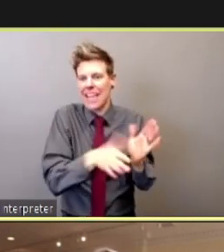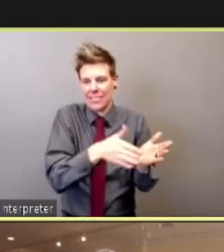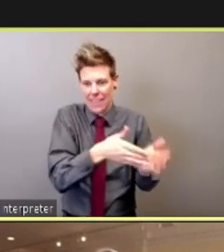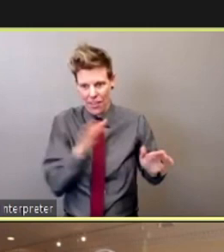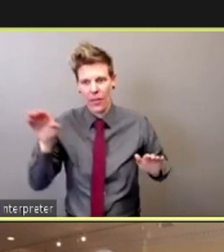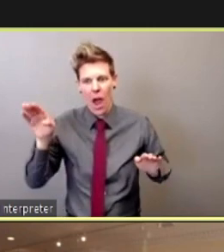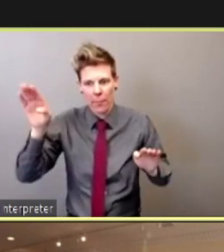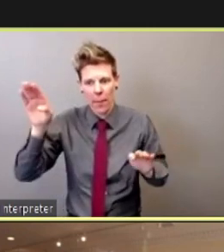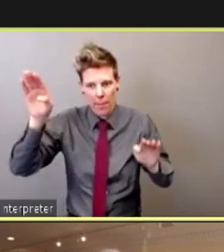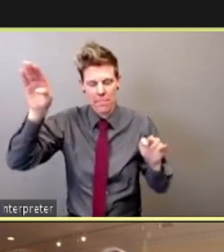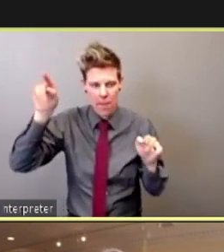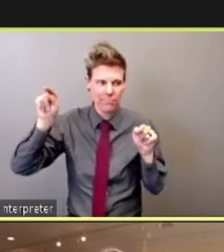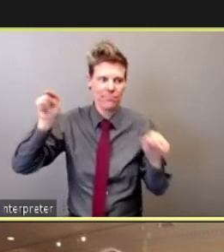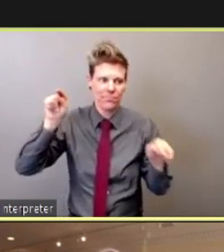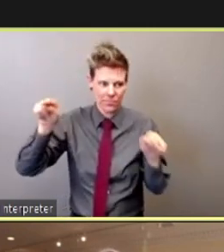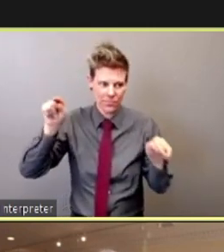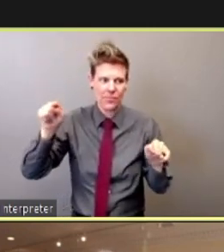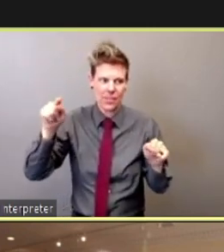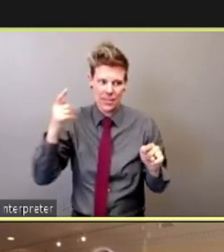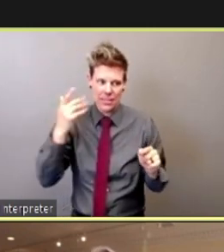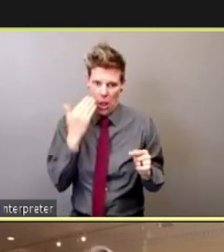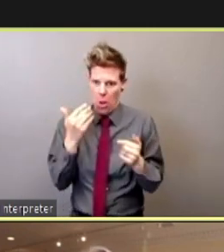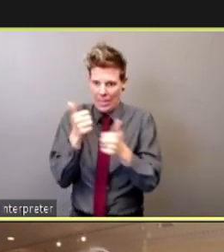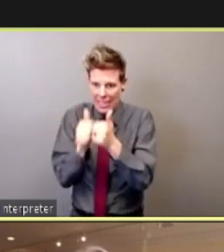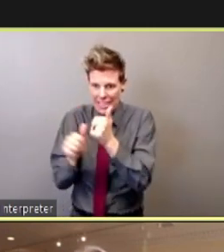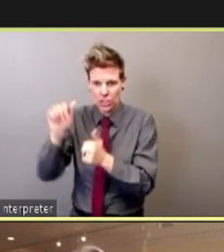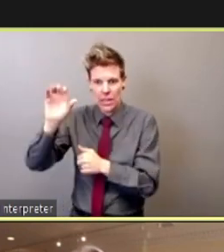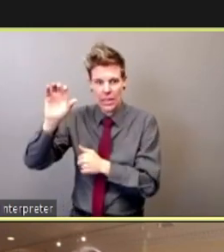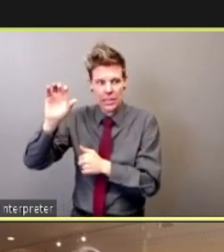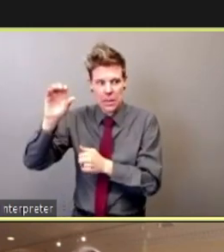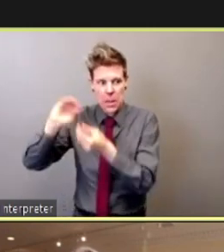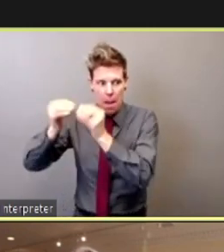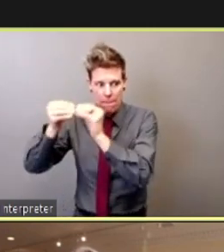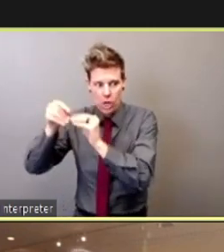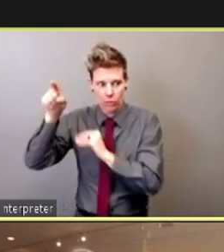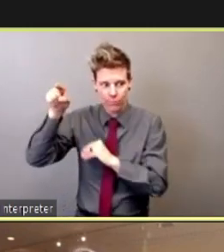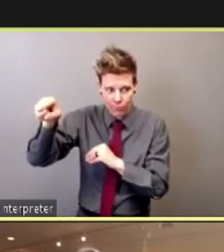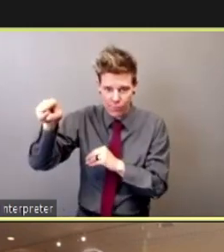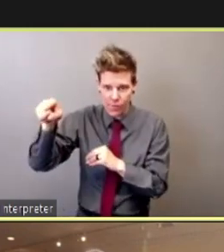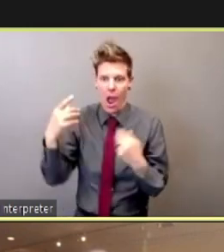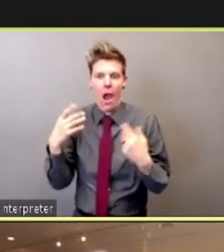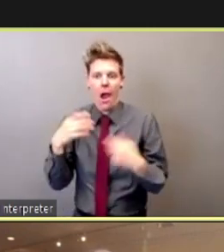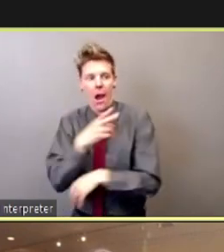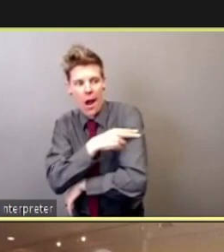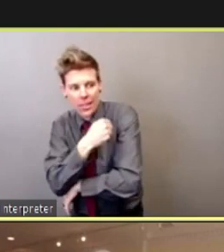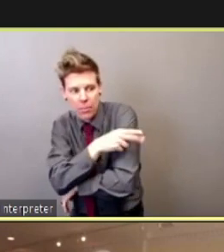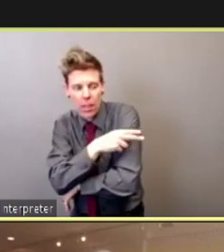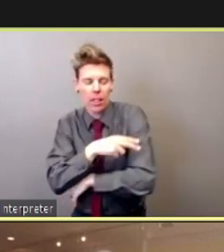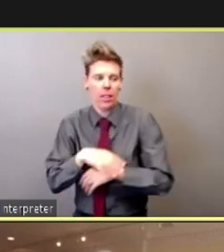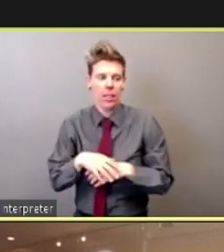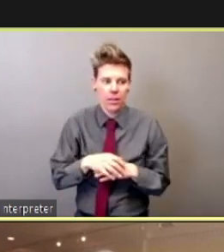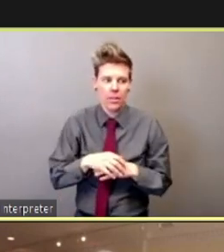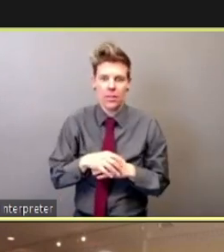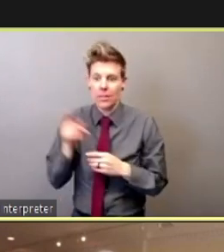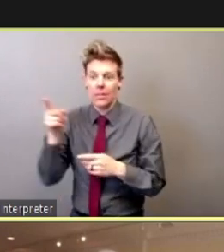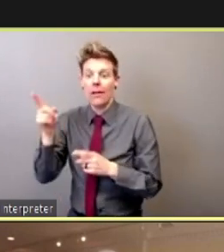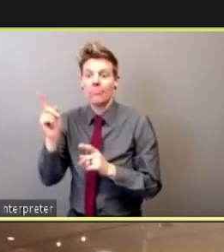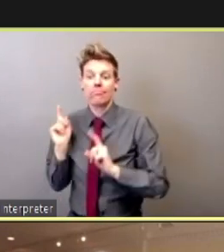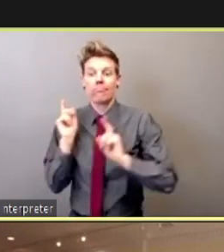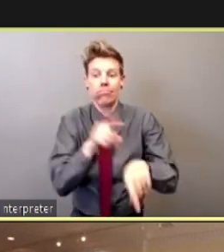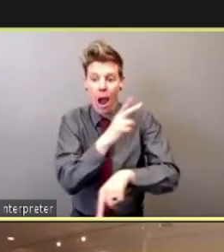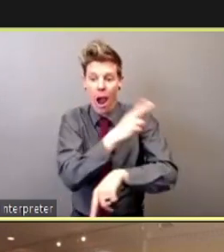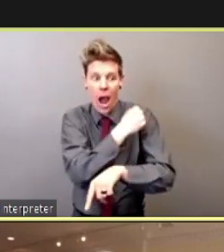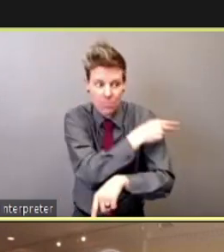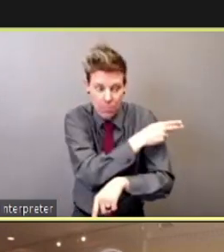positive case means that we've got a hospitalization. A percentage of those hospitalizations mean that